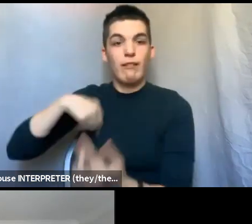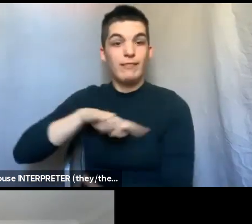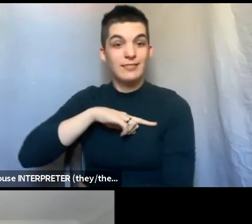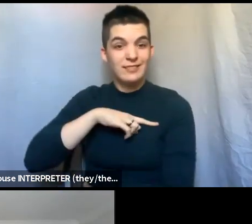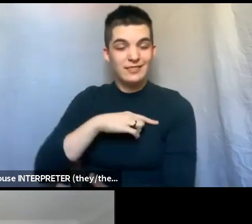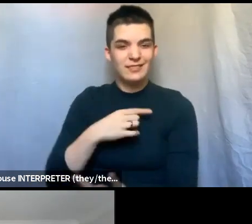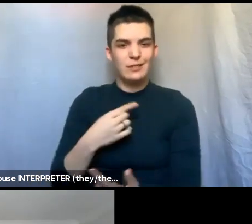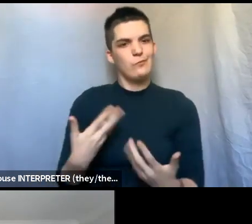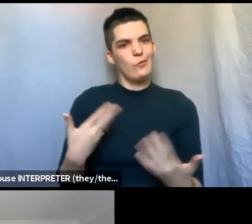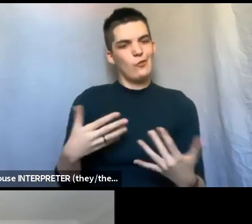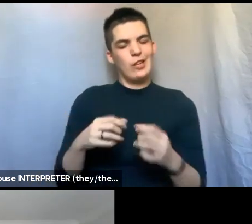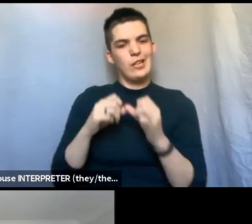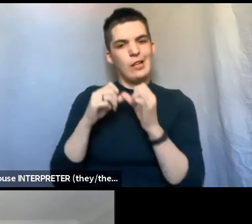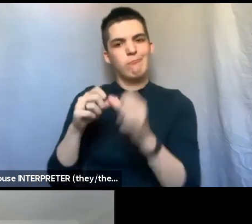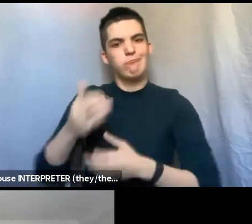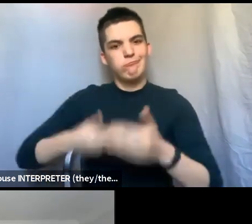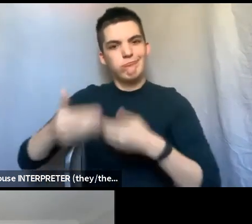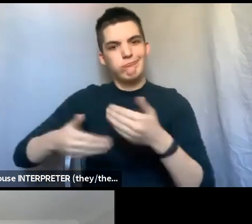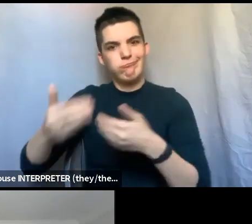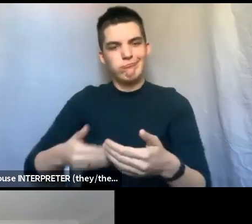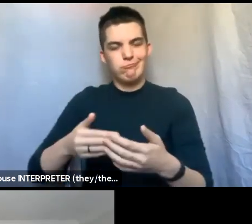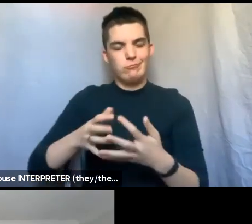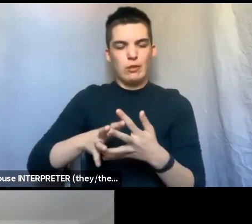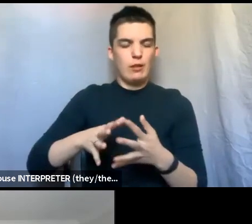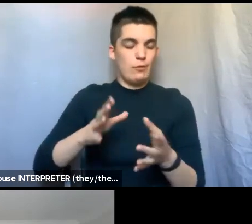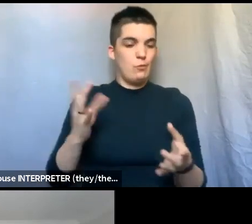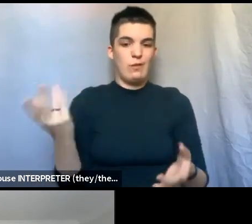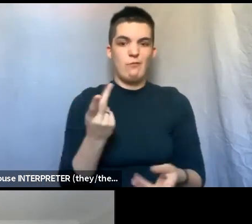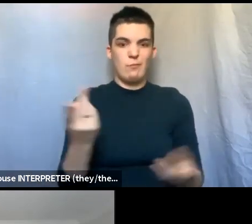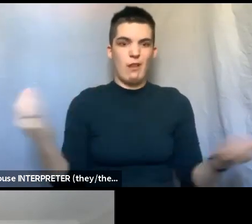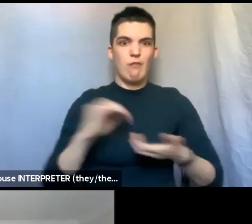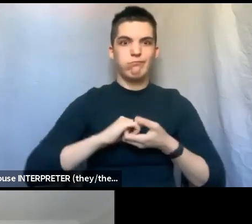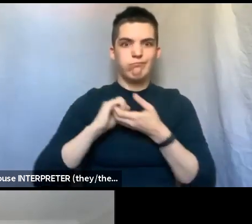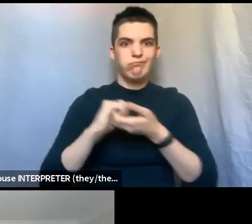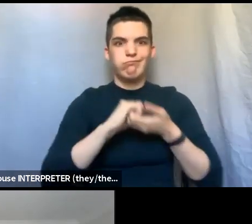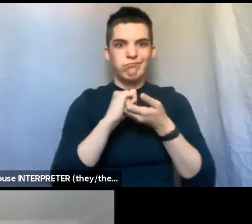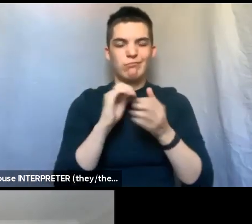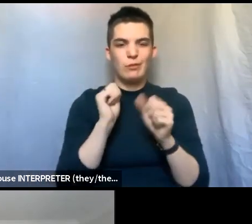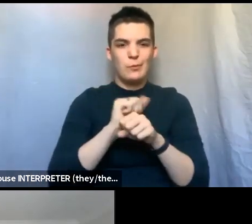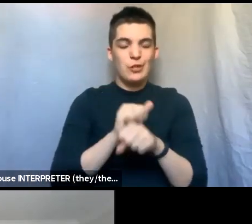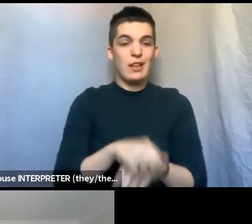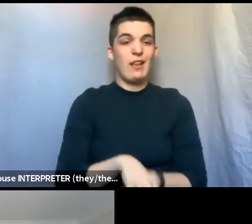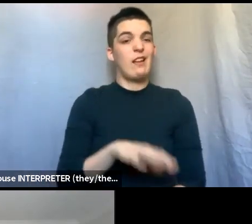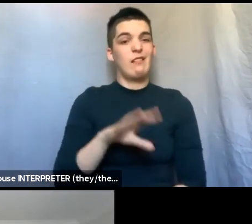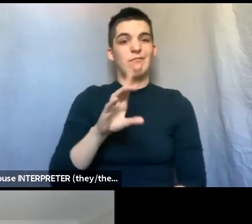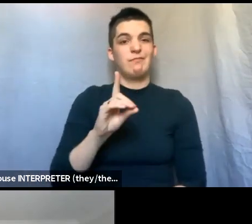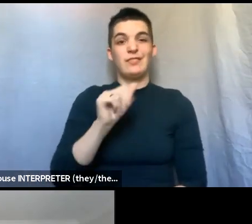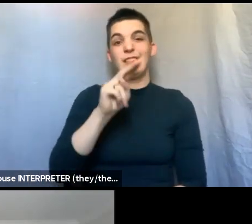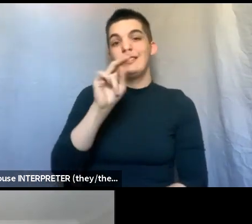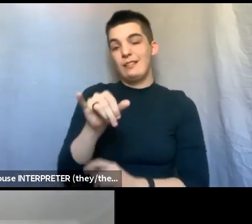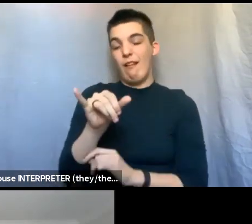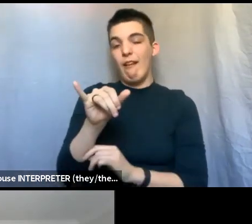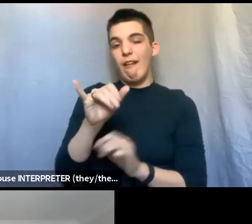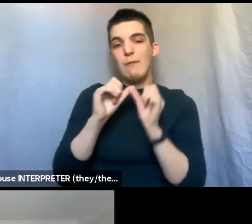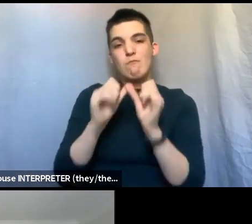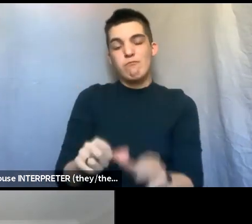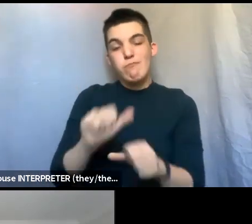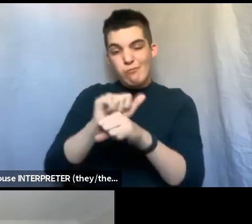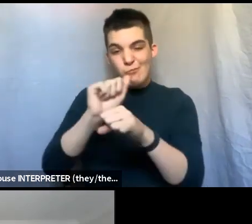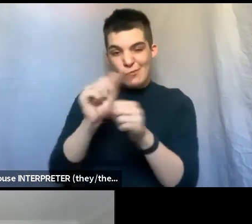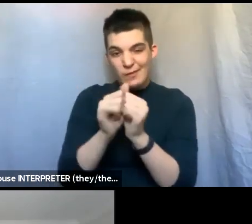been happily ensconced ever since. And Danny Feldman has continued that tradition since you left. So I'm